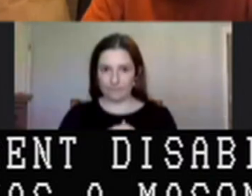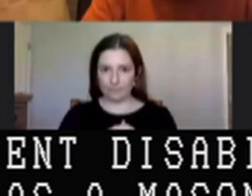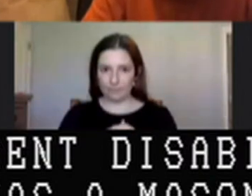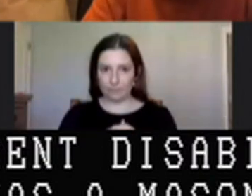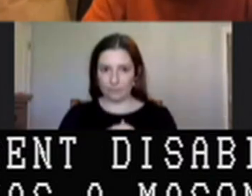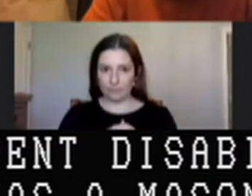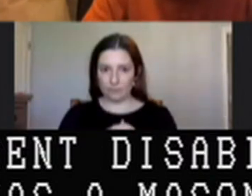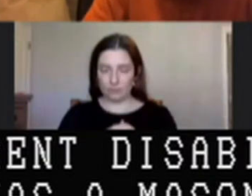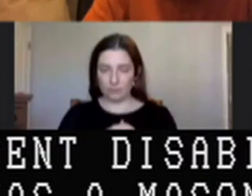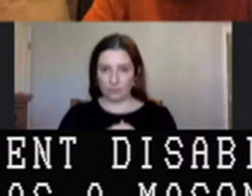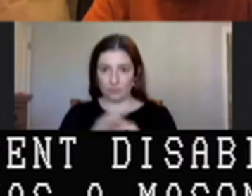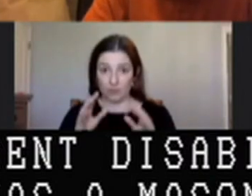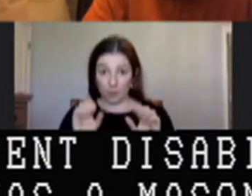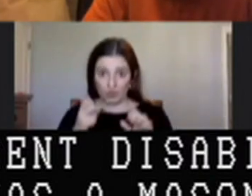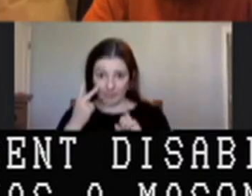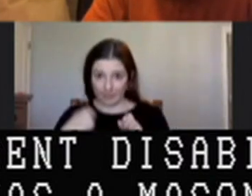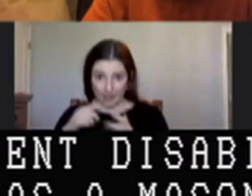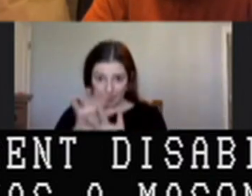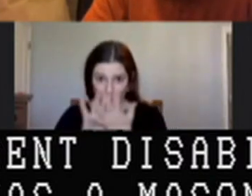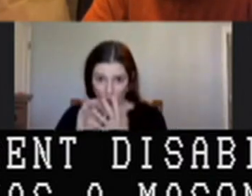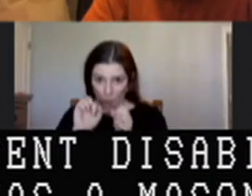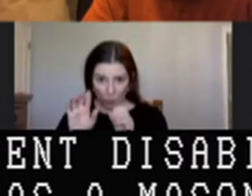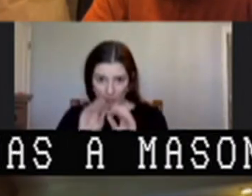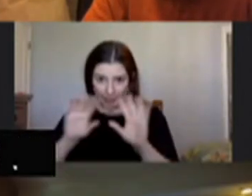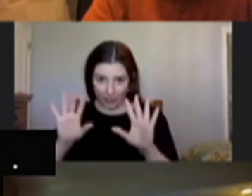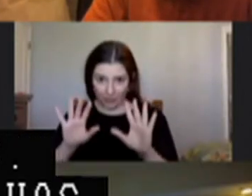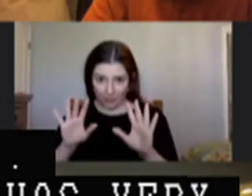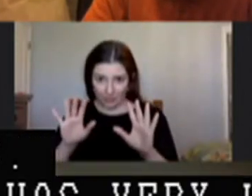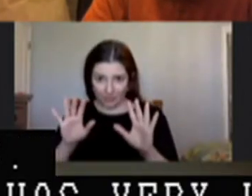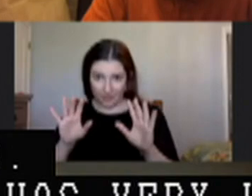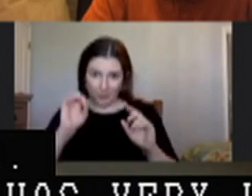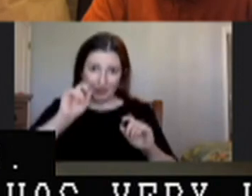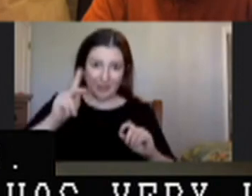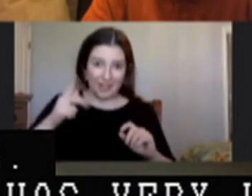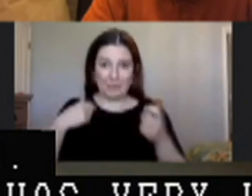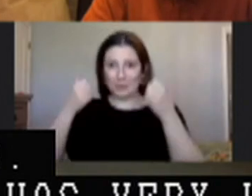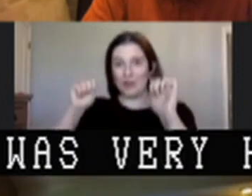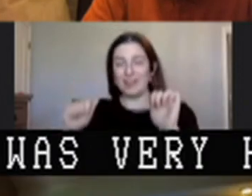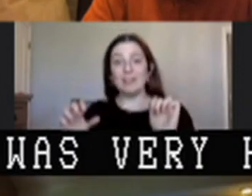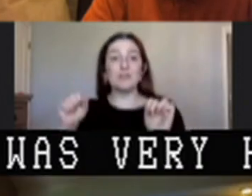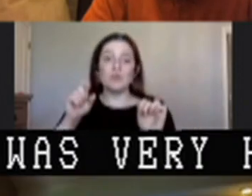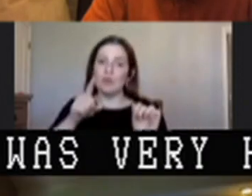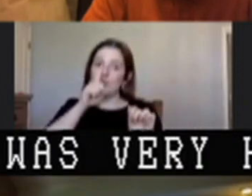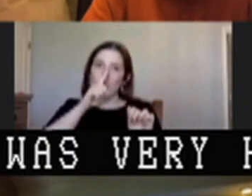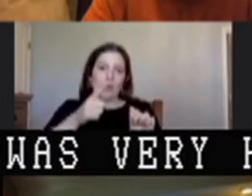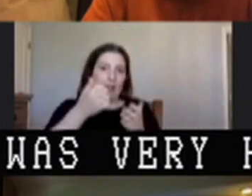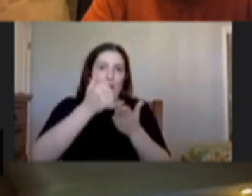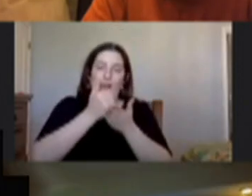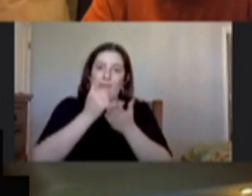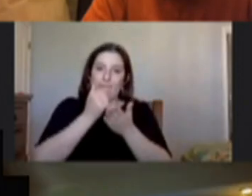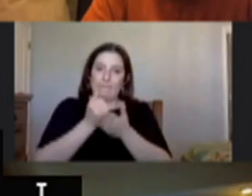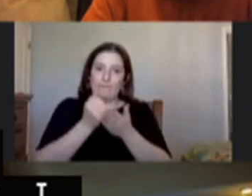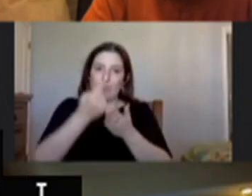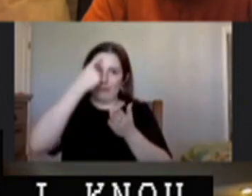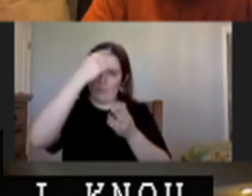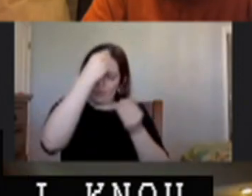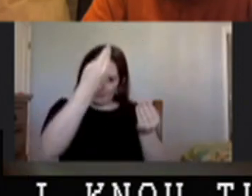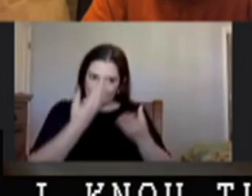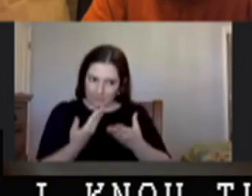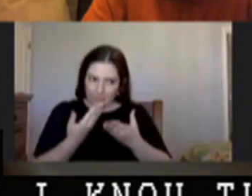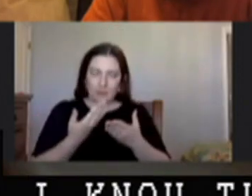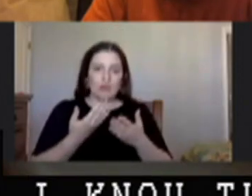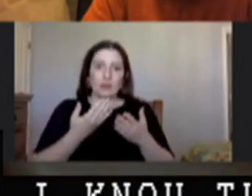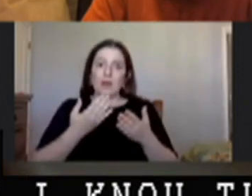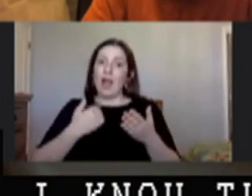okay. Yeah. So that's very helpful for me to know, and really, I know that you all have a lot